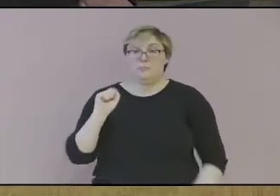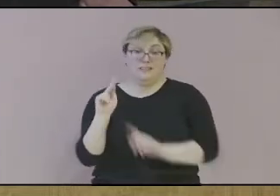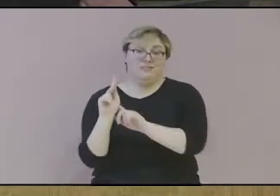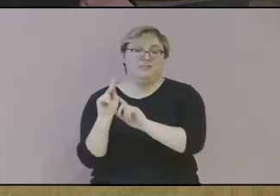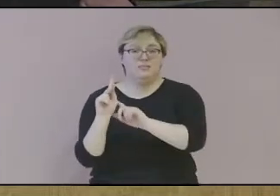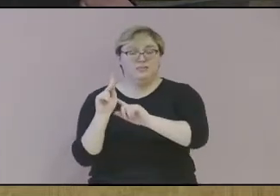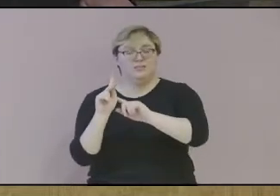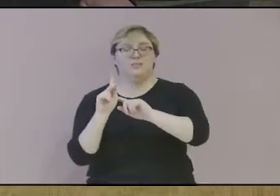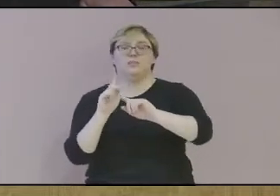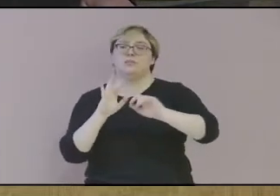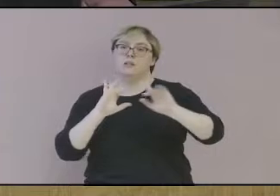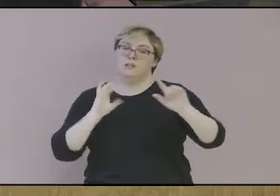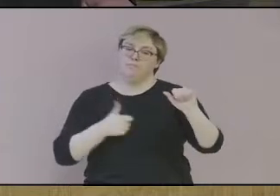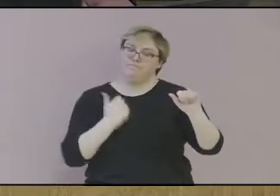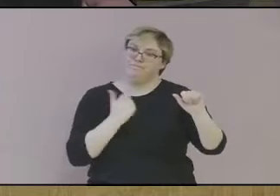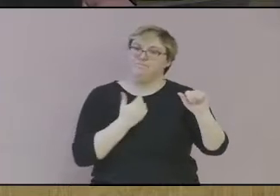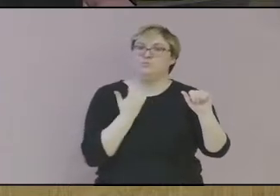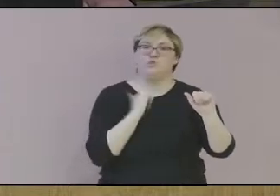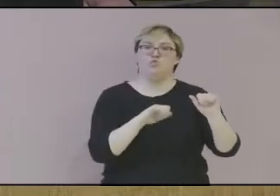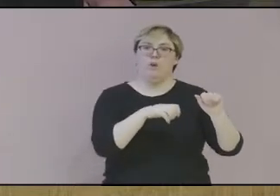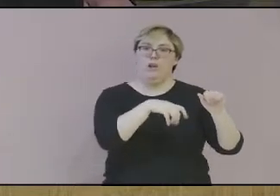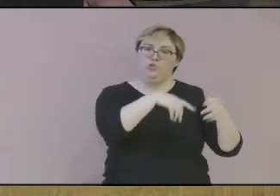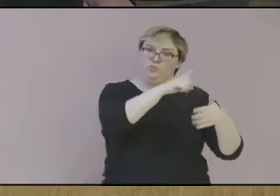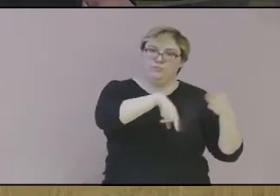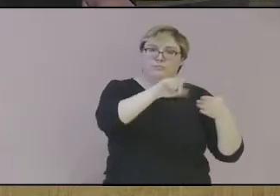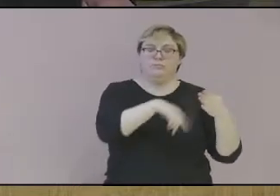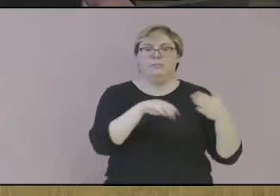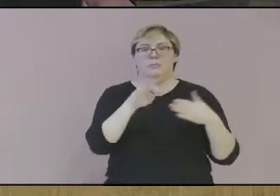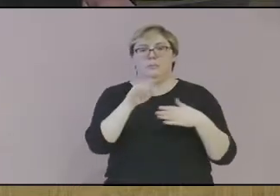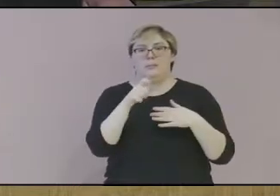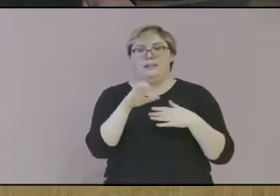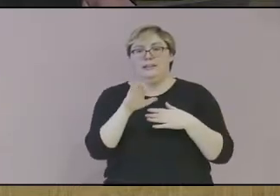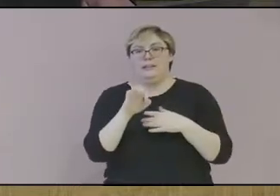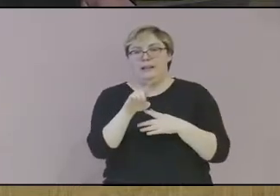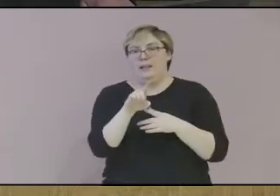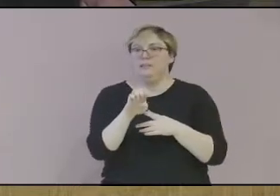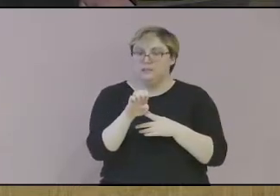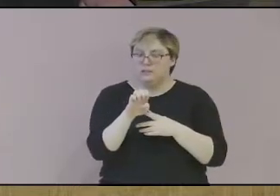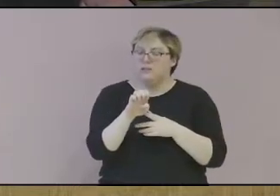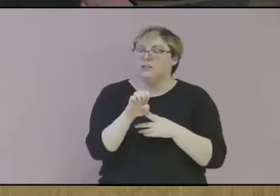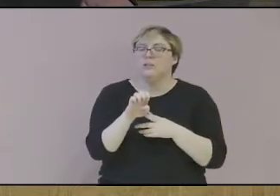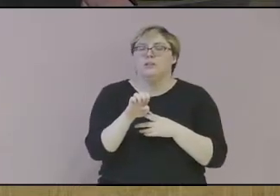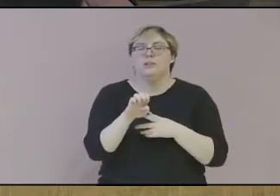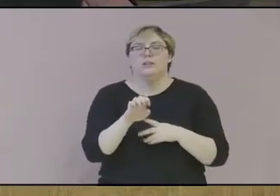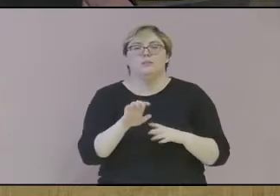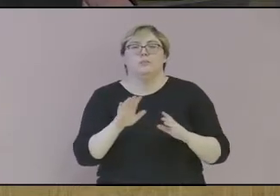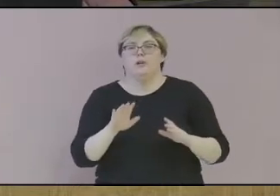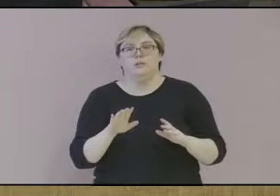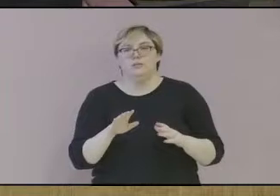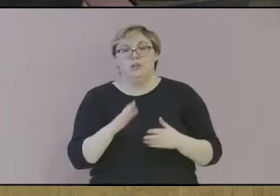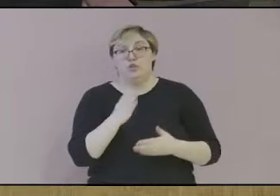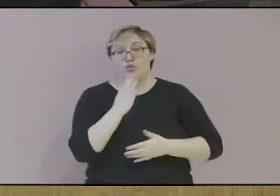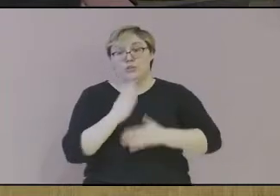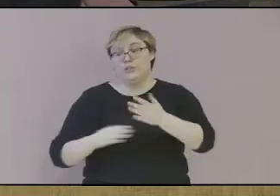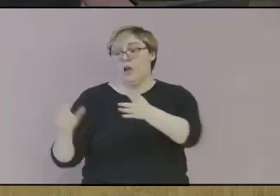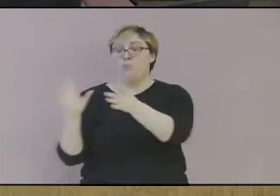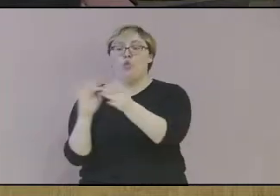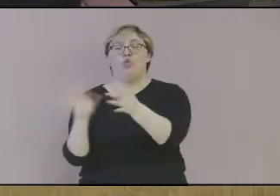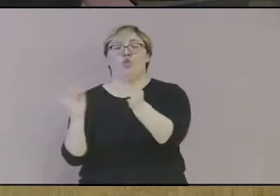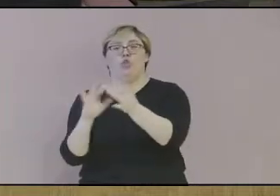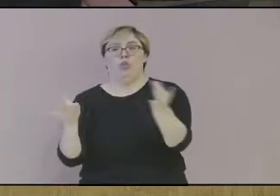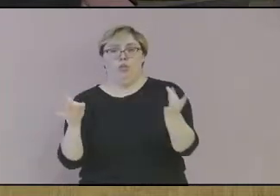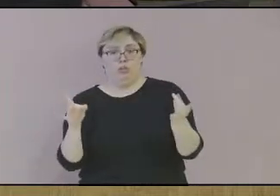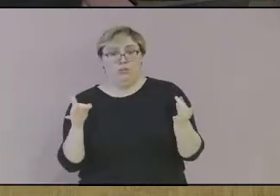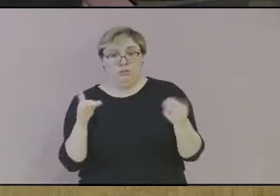That will be, if that happens, a serious problem. But there's rhetorical fictions that make absolutely no sense, like the